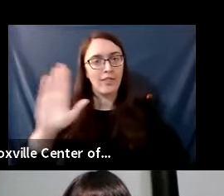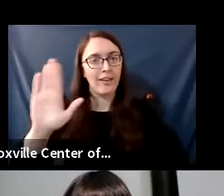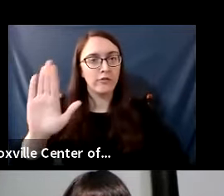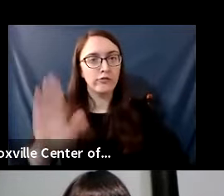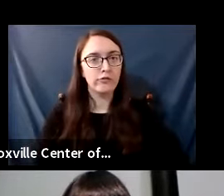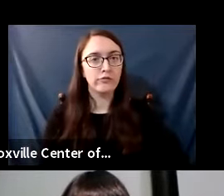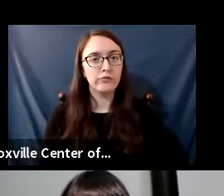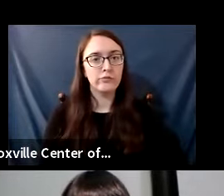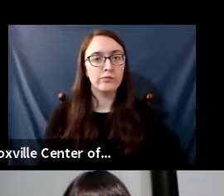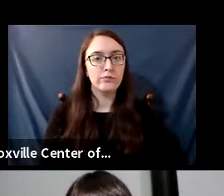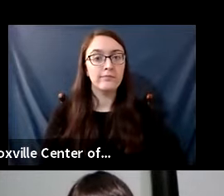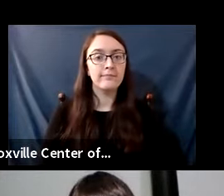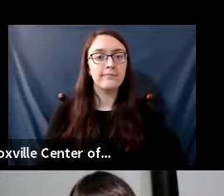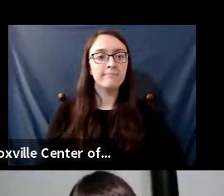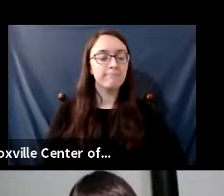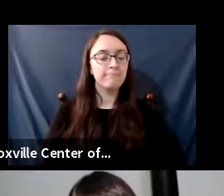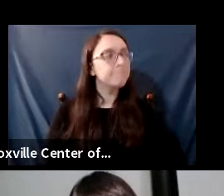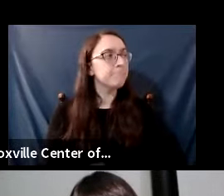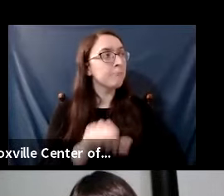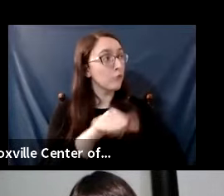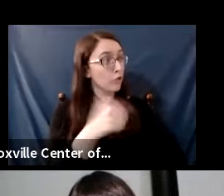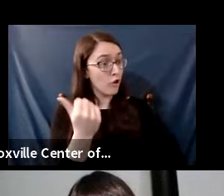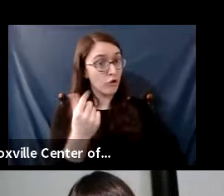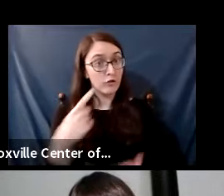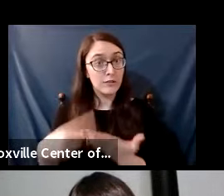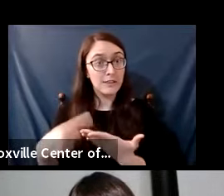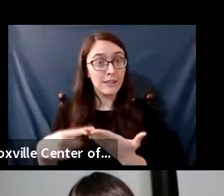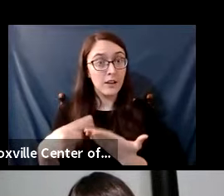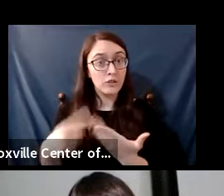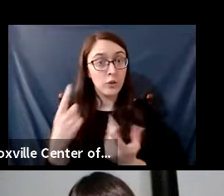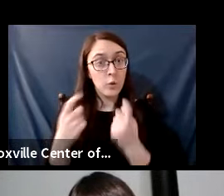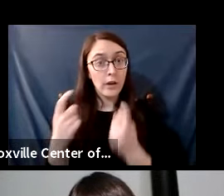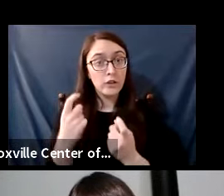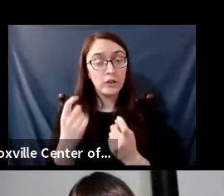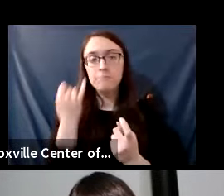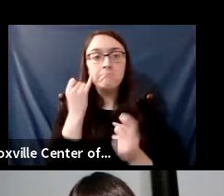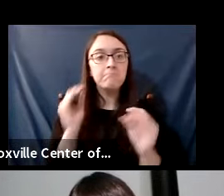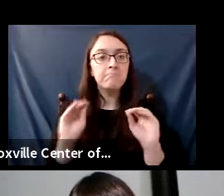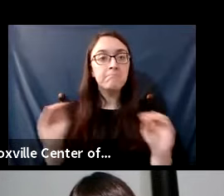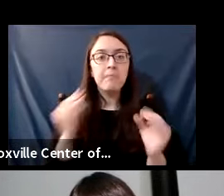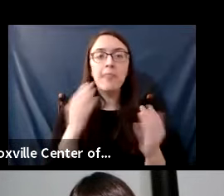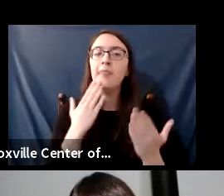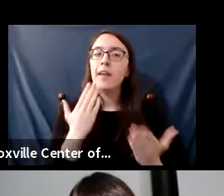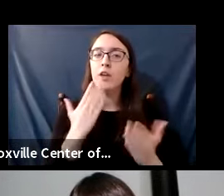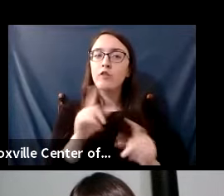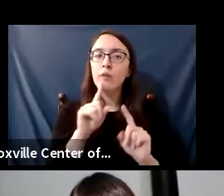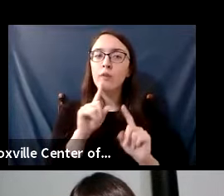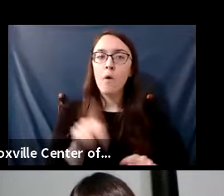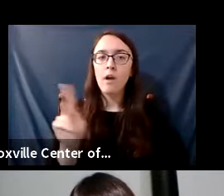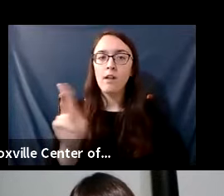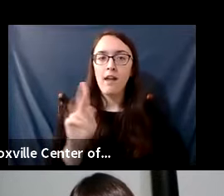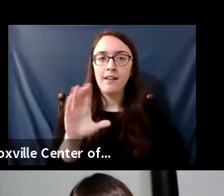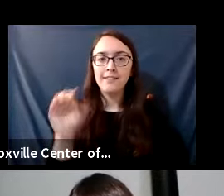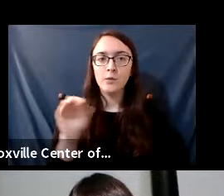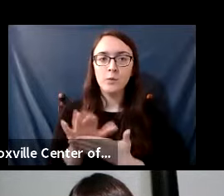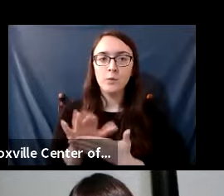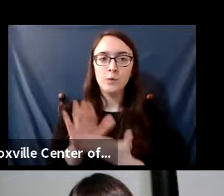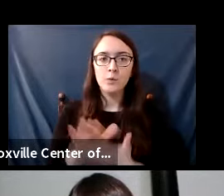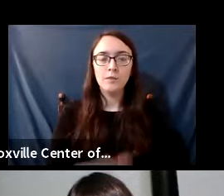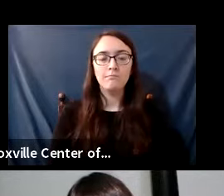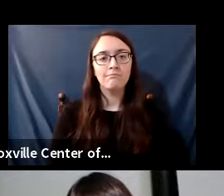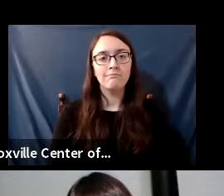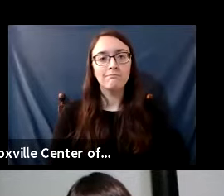Any other discussion or questions? If not, thanks for the report from Knox County Schools.